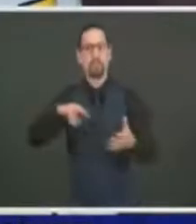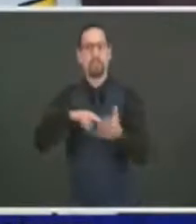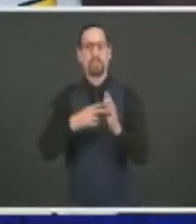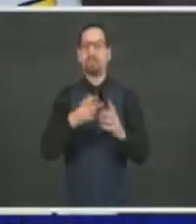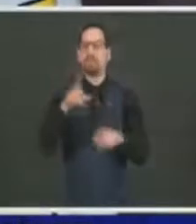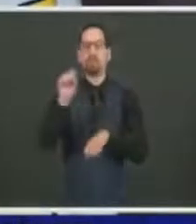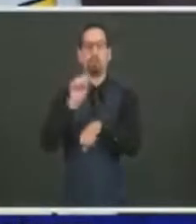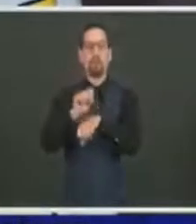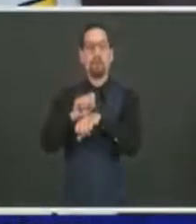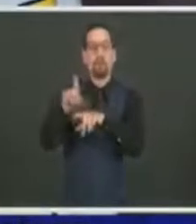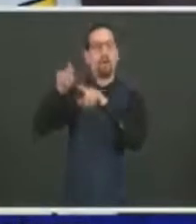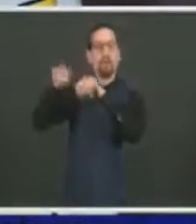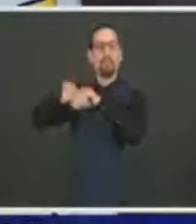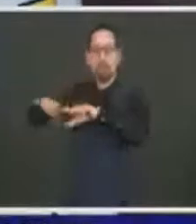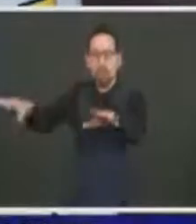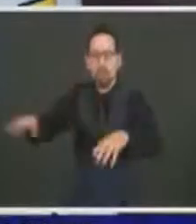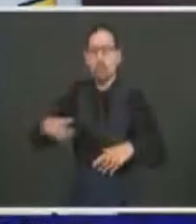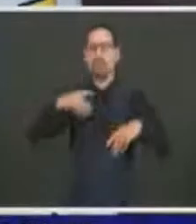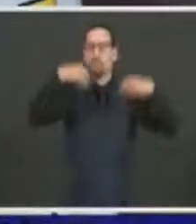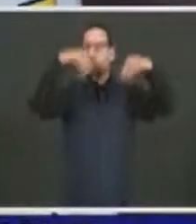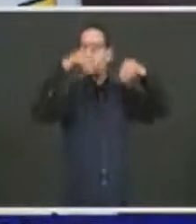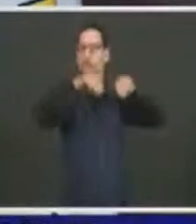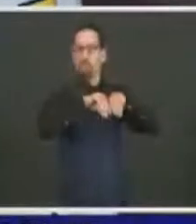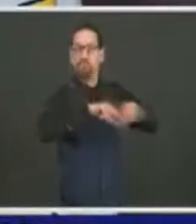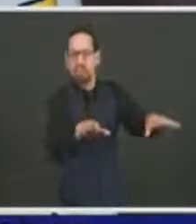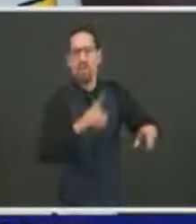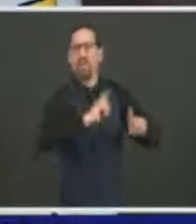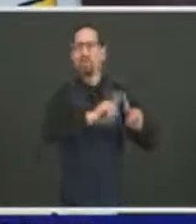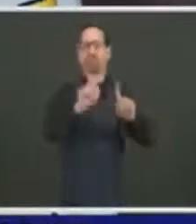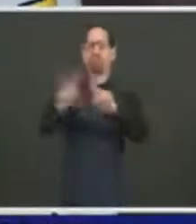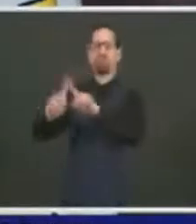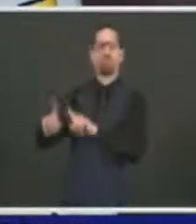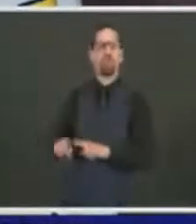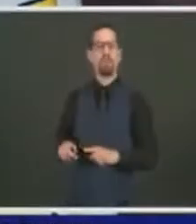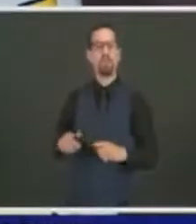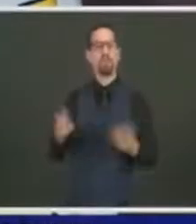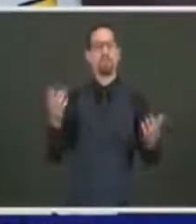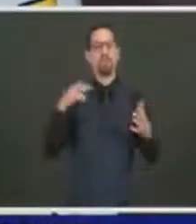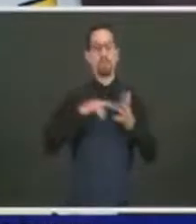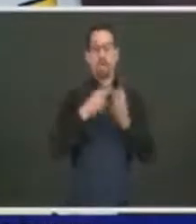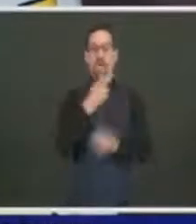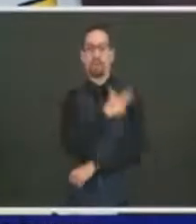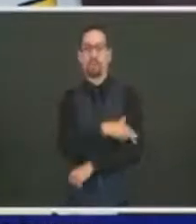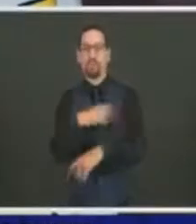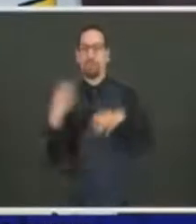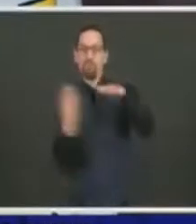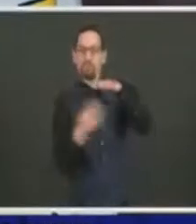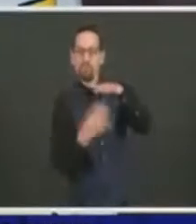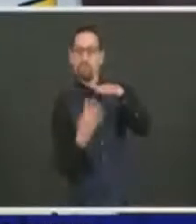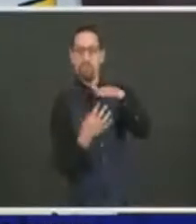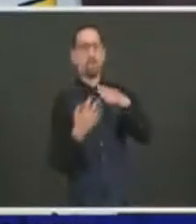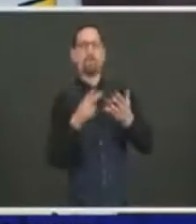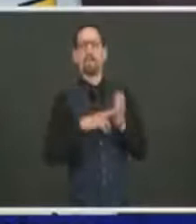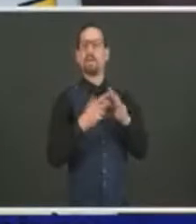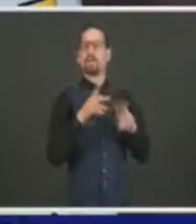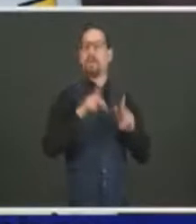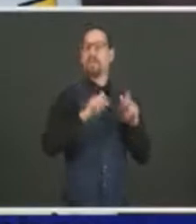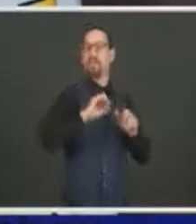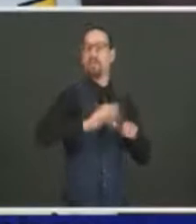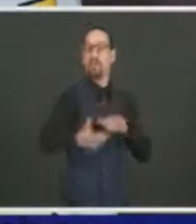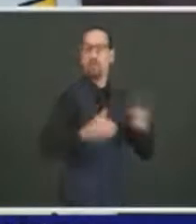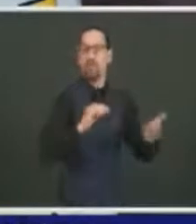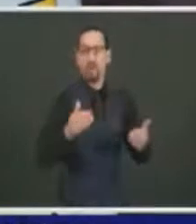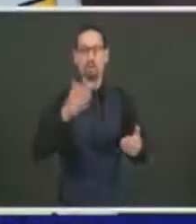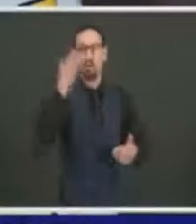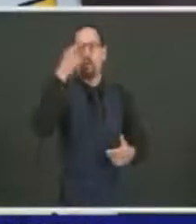people who are older than you and sicker than you will get sick, will wind up in the hospital, and will die. All because you couldn't follow the